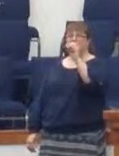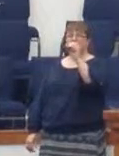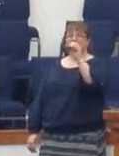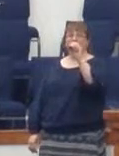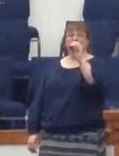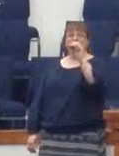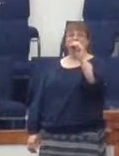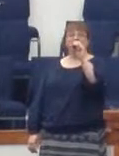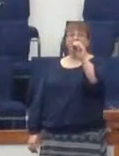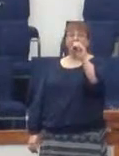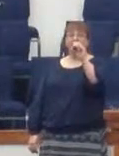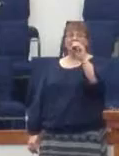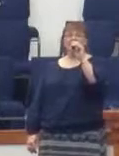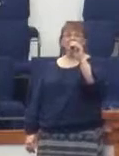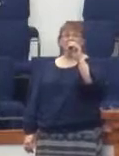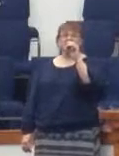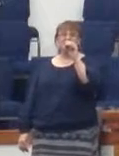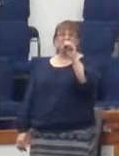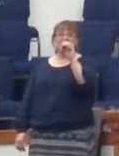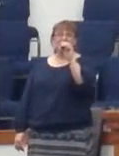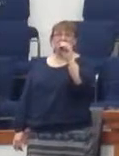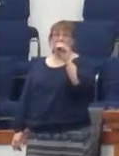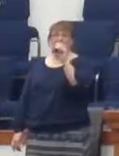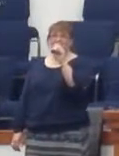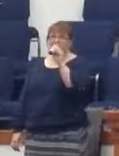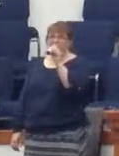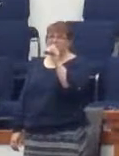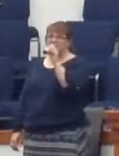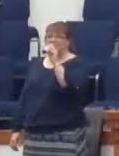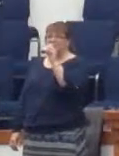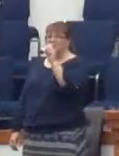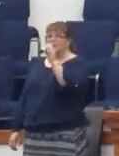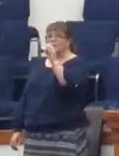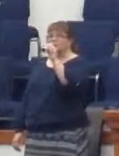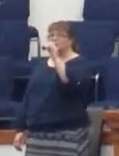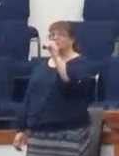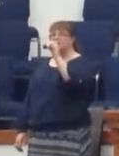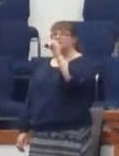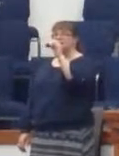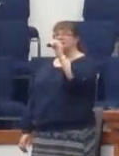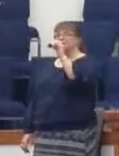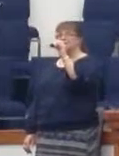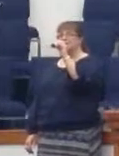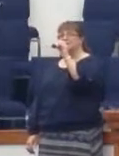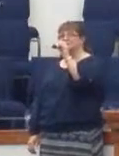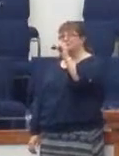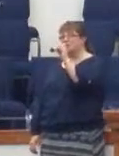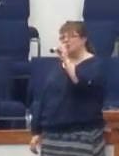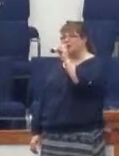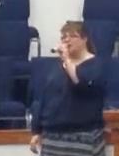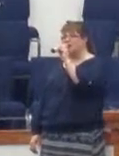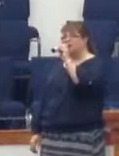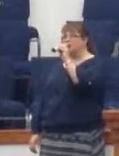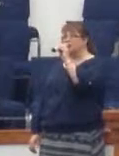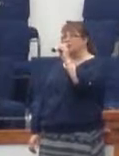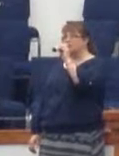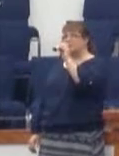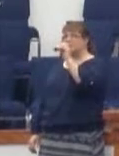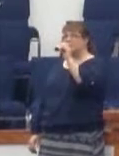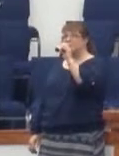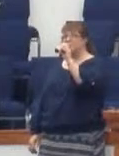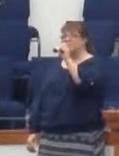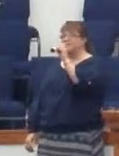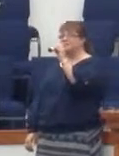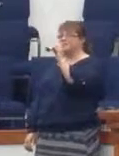question, but no one here is more skeptical than me. Though Jesus cleansed me when I was